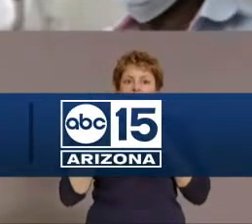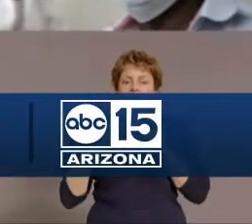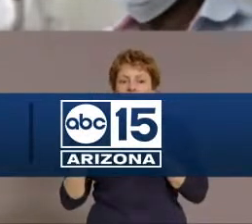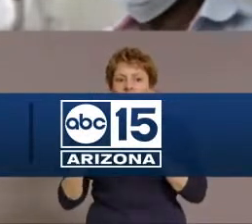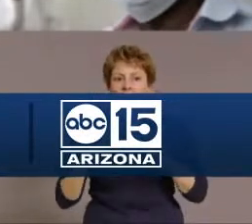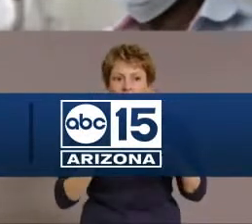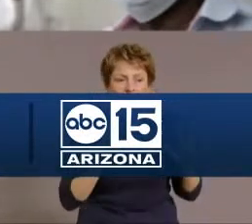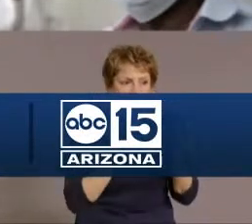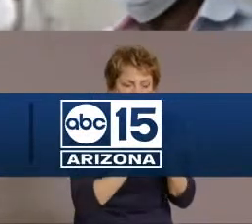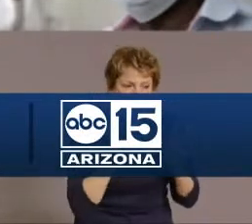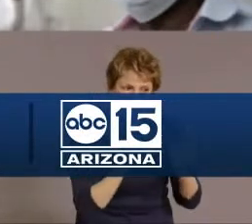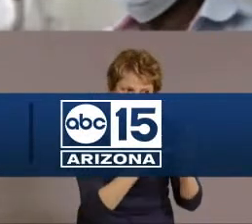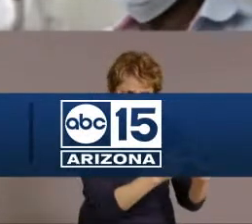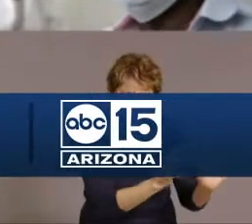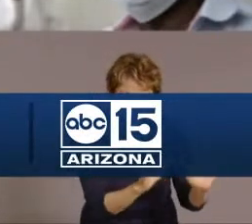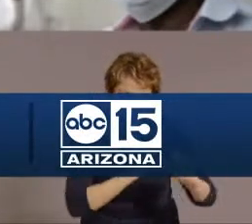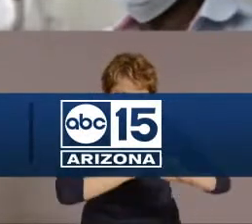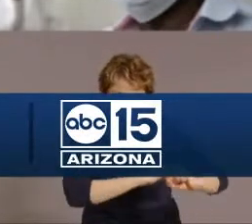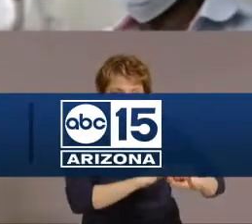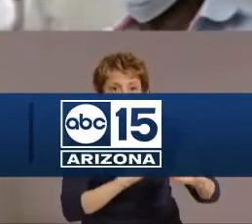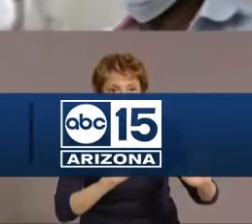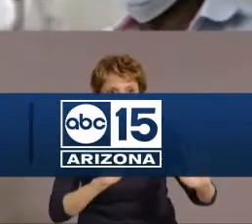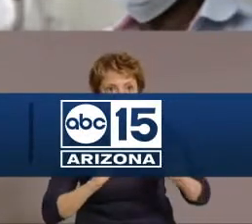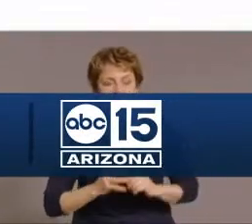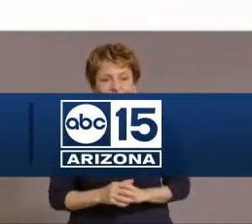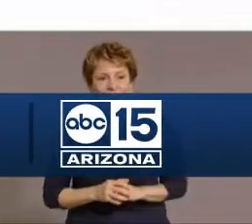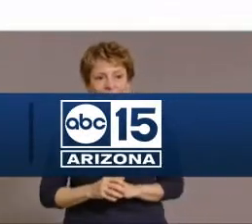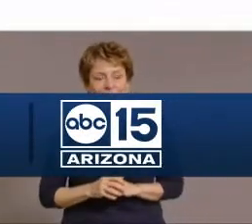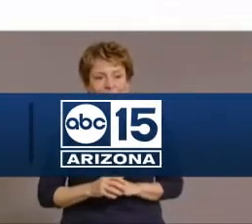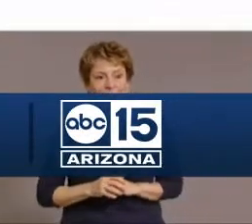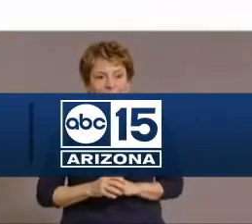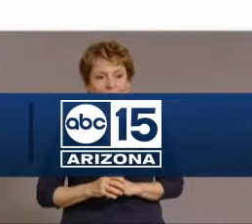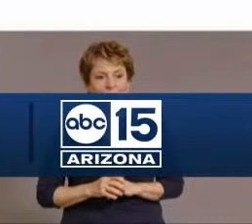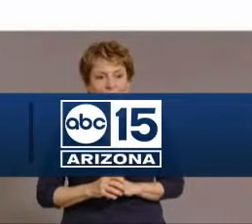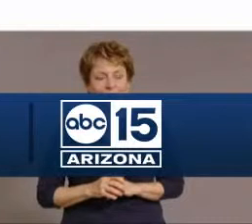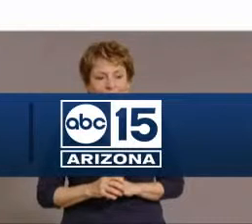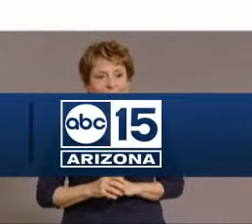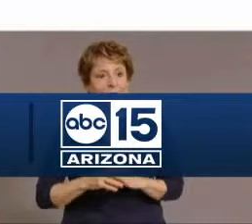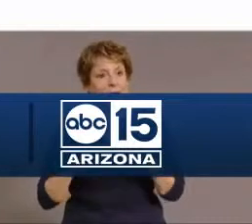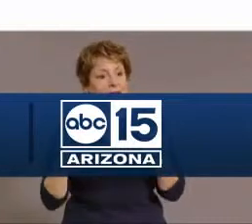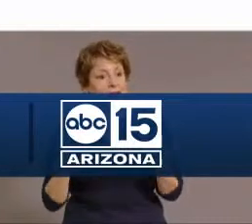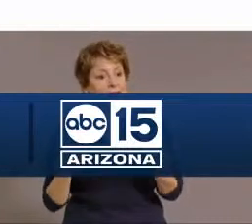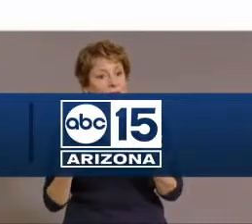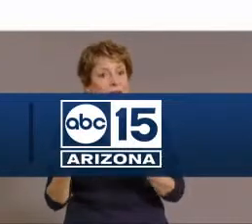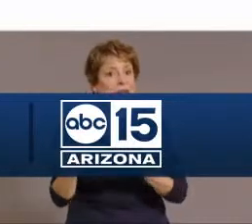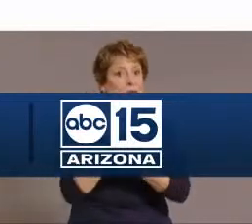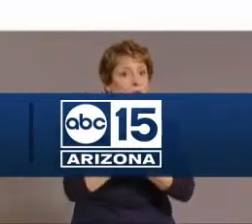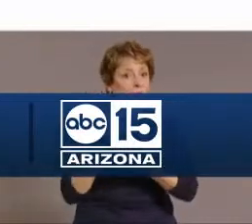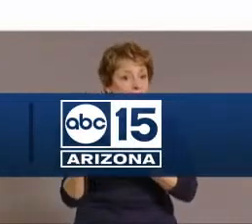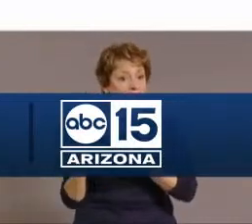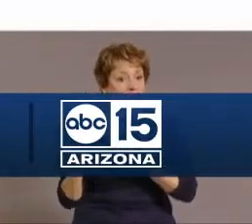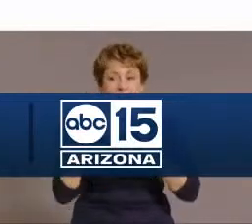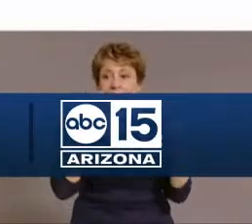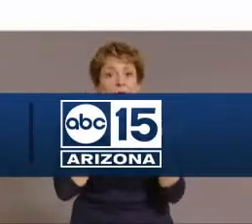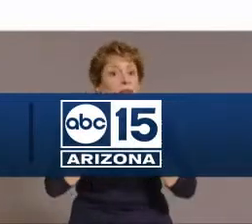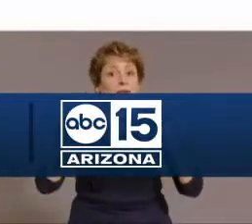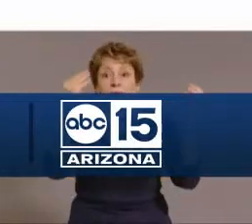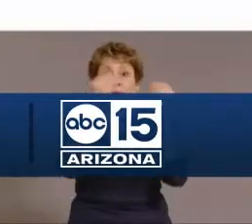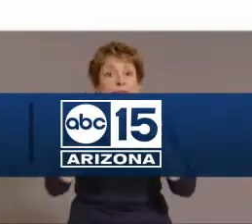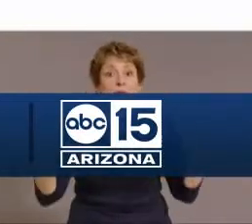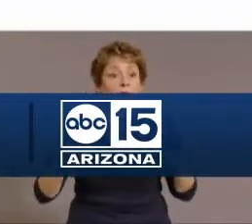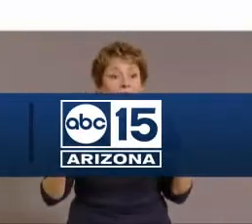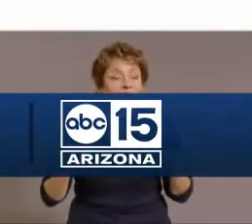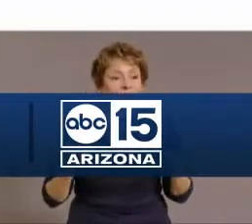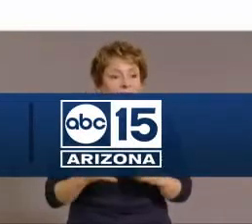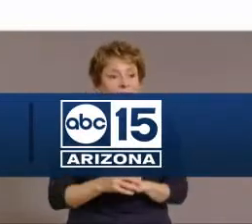So a couple of announcements with our COVID-19 vaccine distribution. This week, we announced that we will be accepting